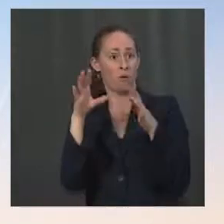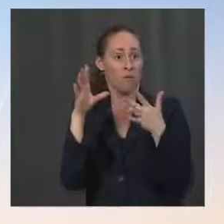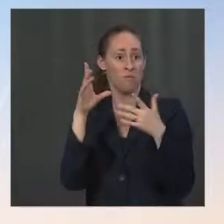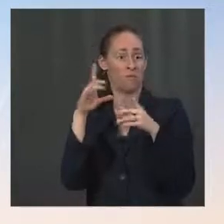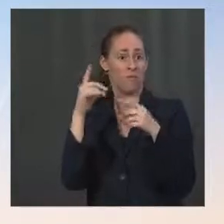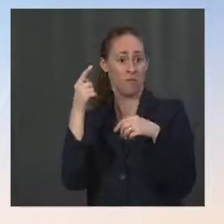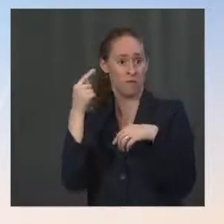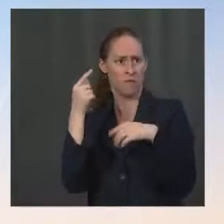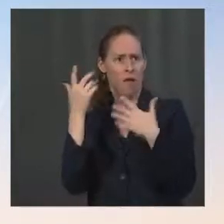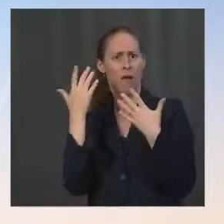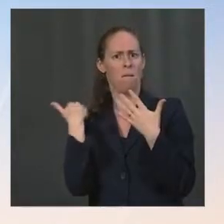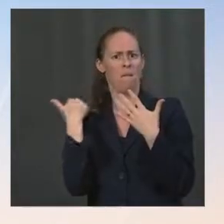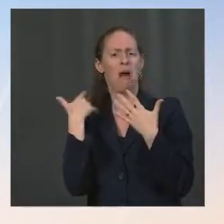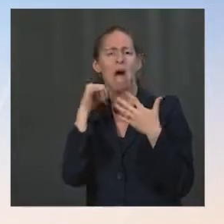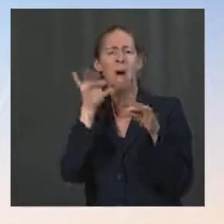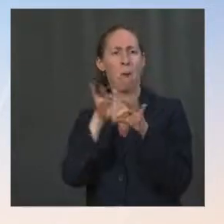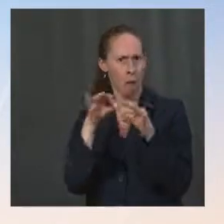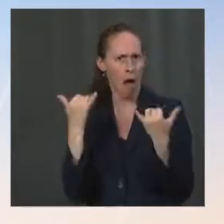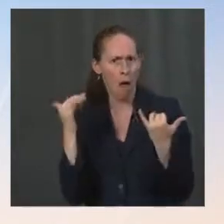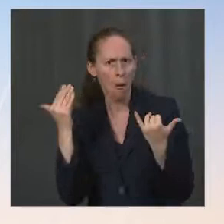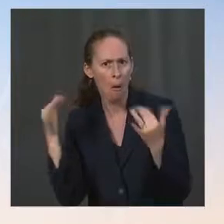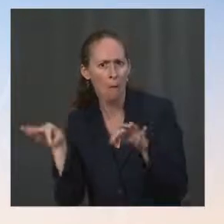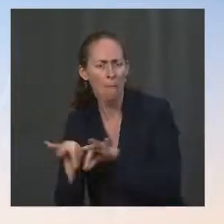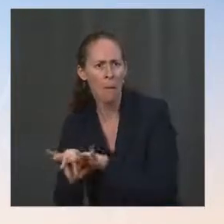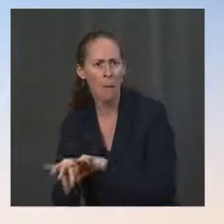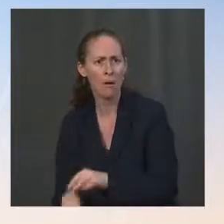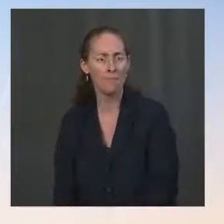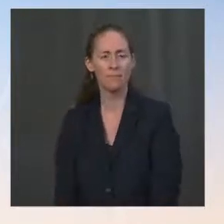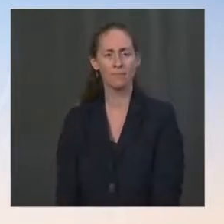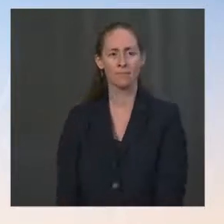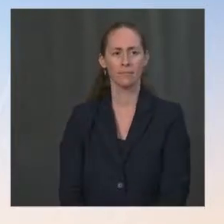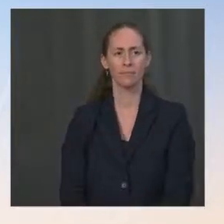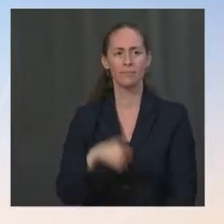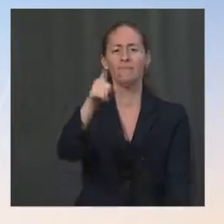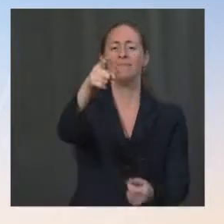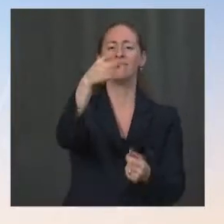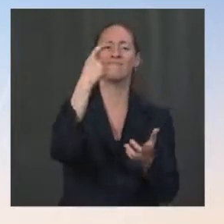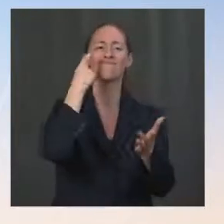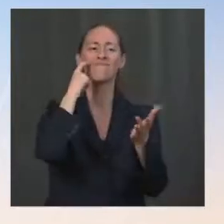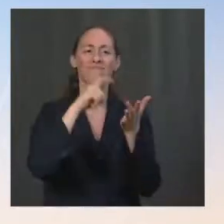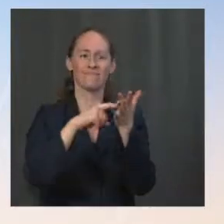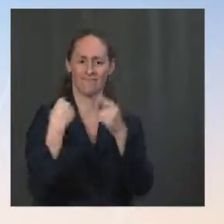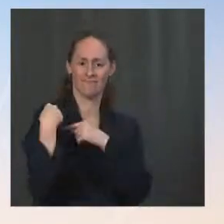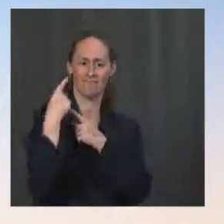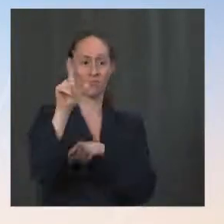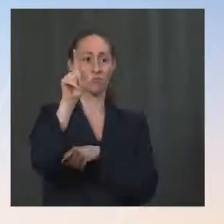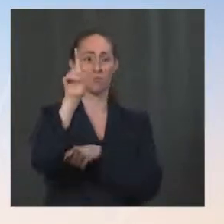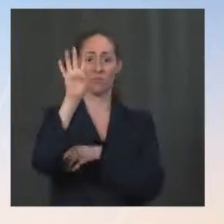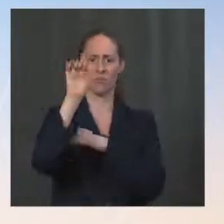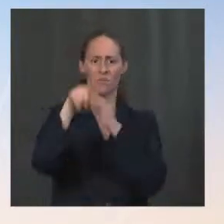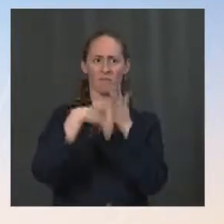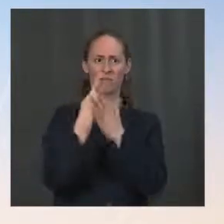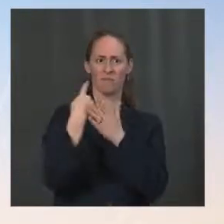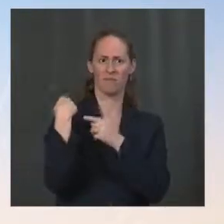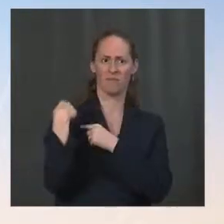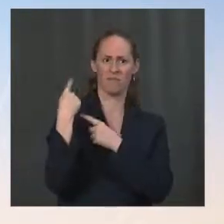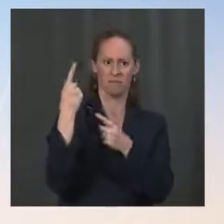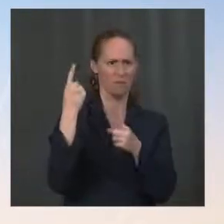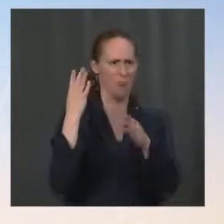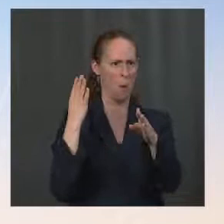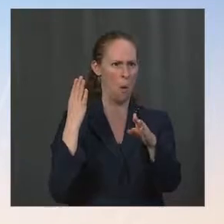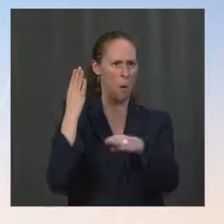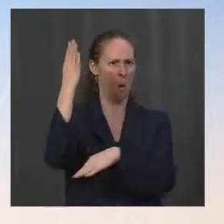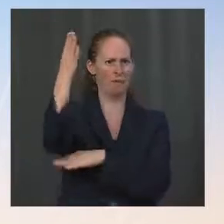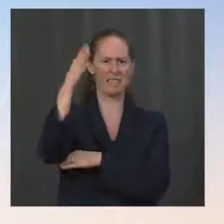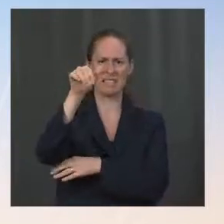point? Again, I think you can note from the numbers, even if you look at the last 24 hours, and we got more than 10,000, I think it was actually a little bit higher than